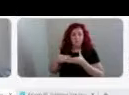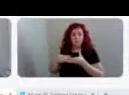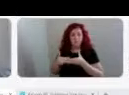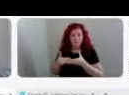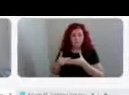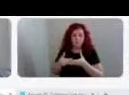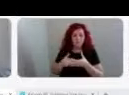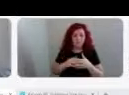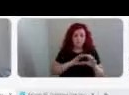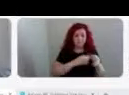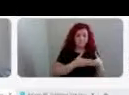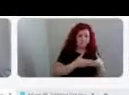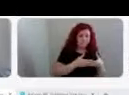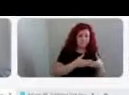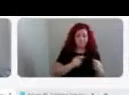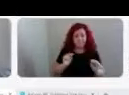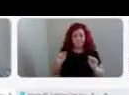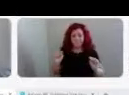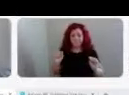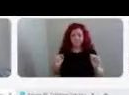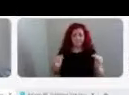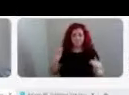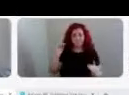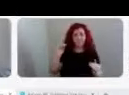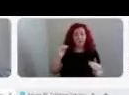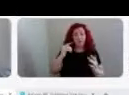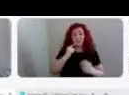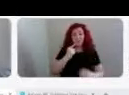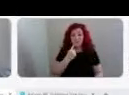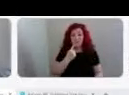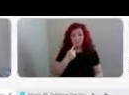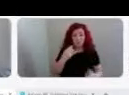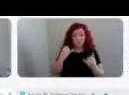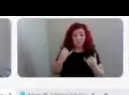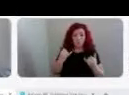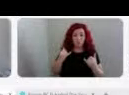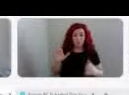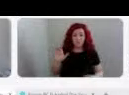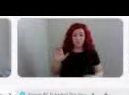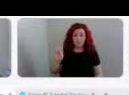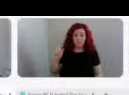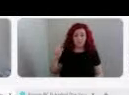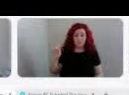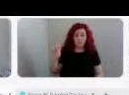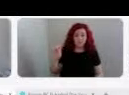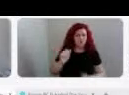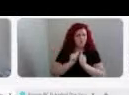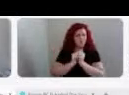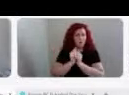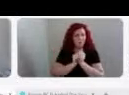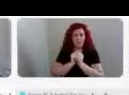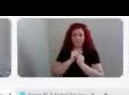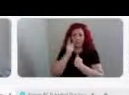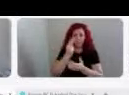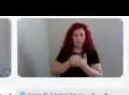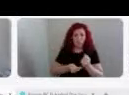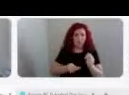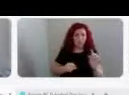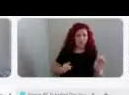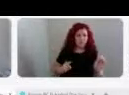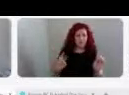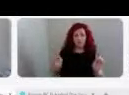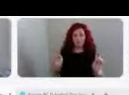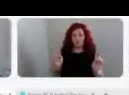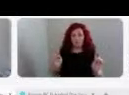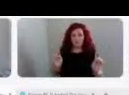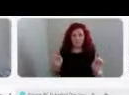over another i'm so disappointed my current cd and ld are so competitive for both democrats and republicans